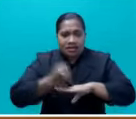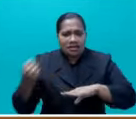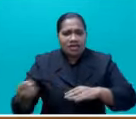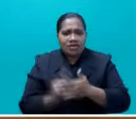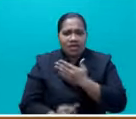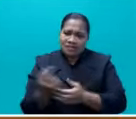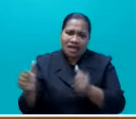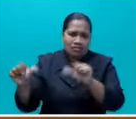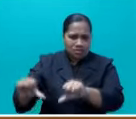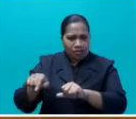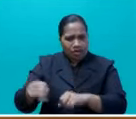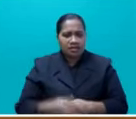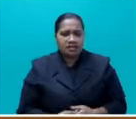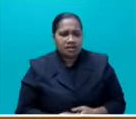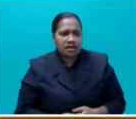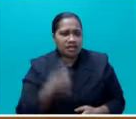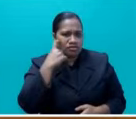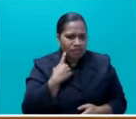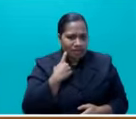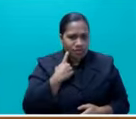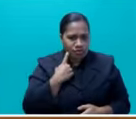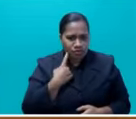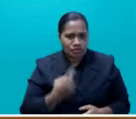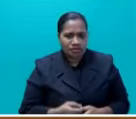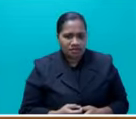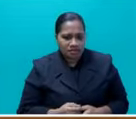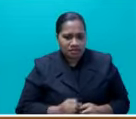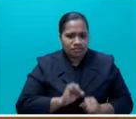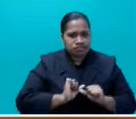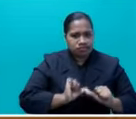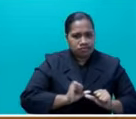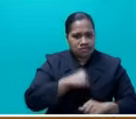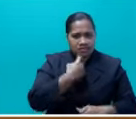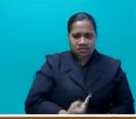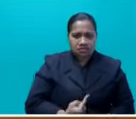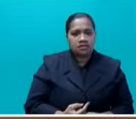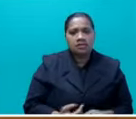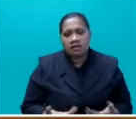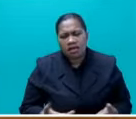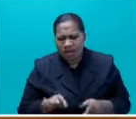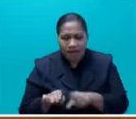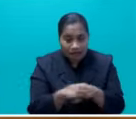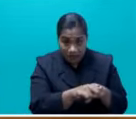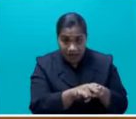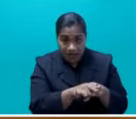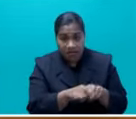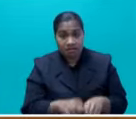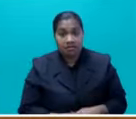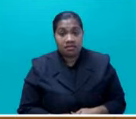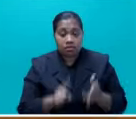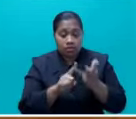to deny the real state of affairs we are in, Mr. Speaker, sir. Mr. Speaker, does this mean their